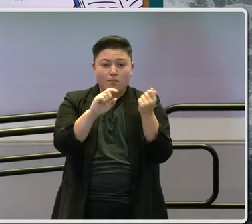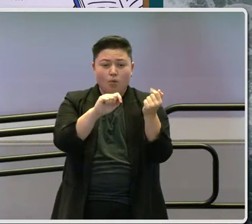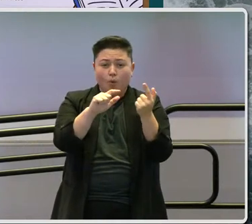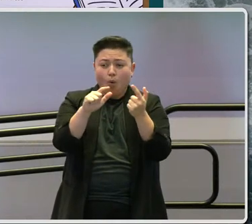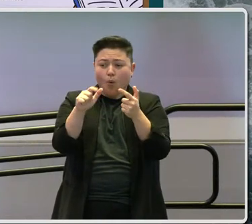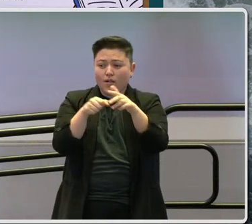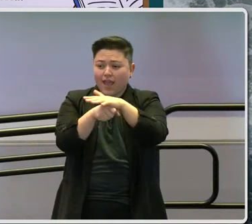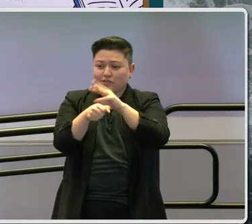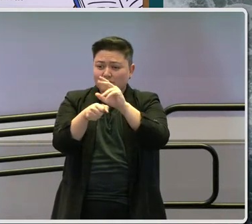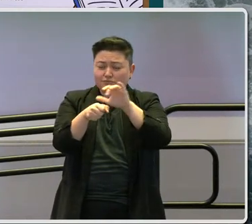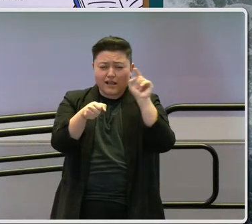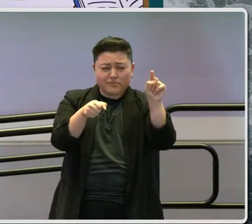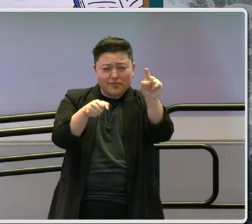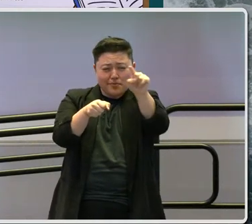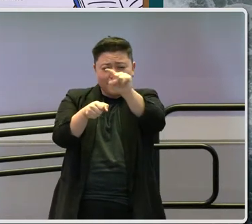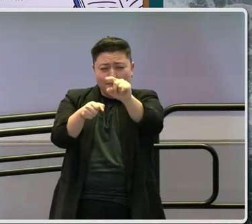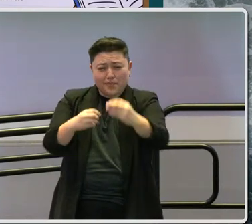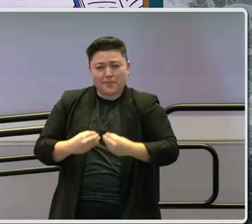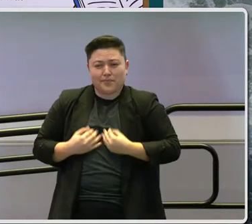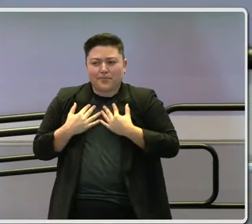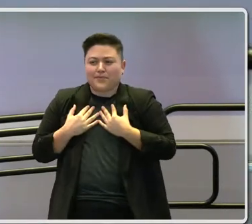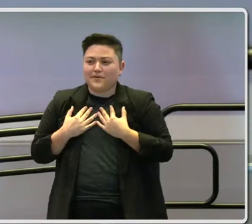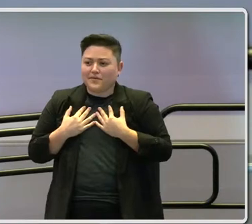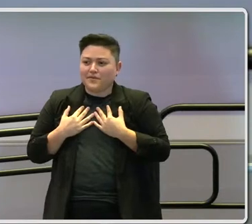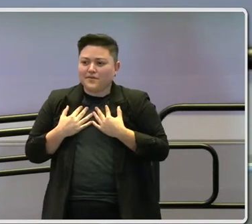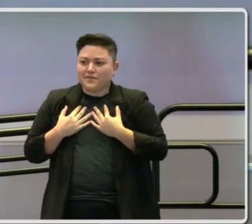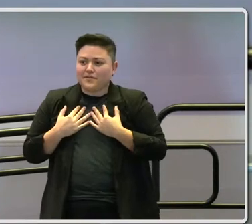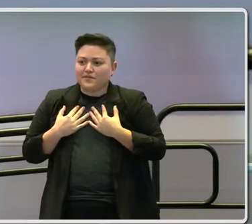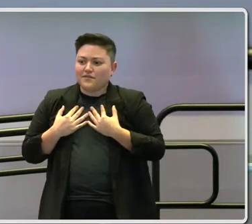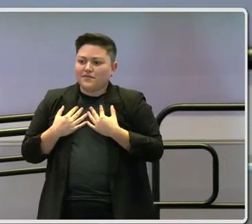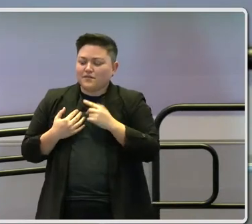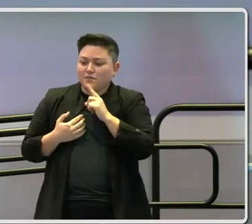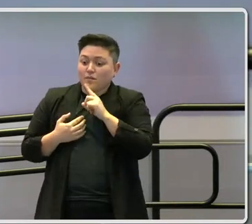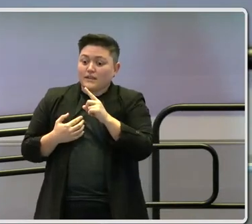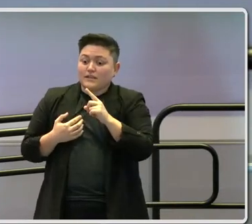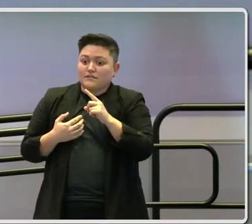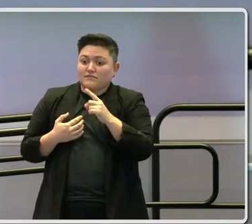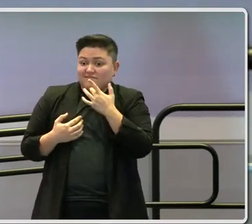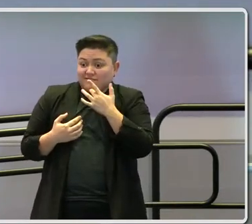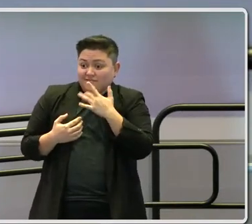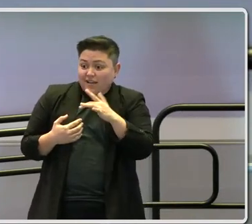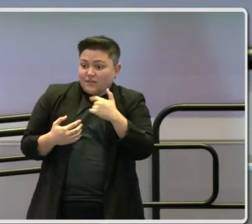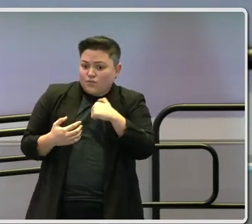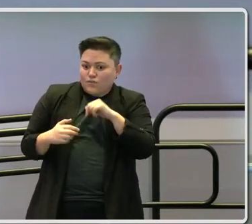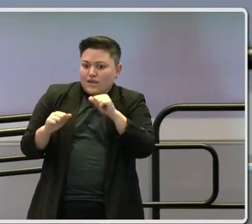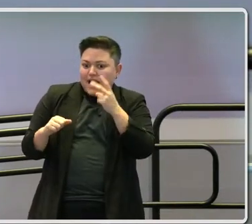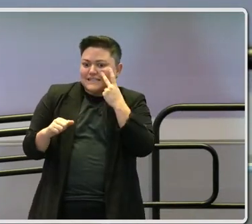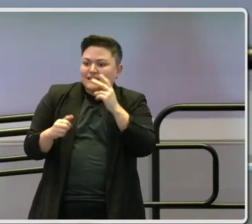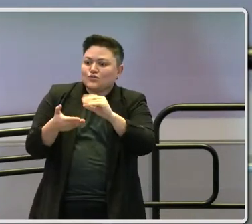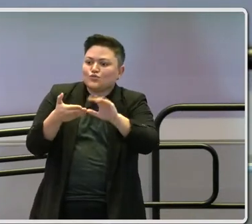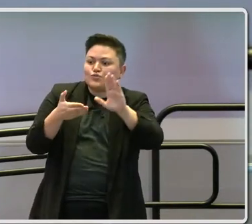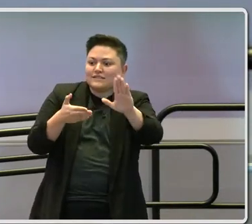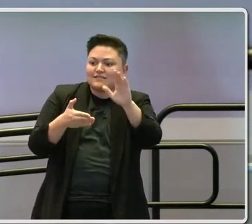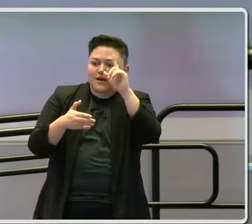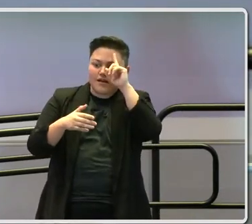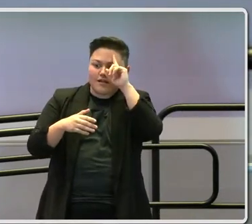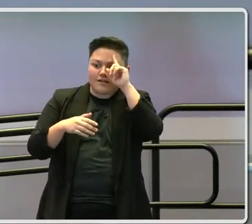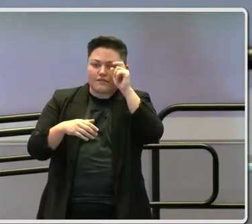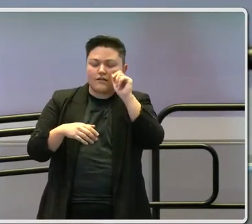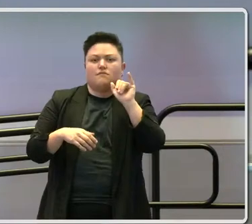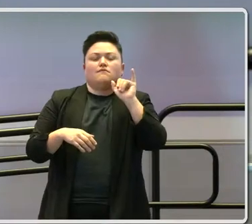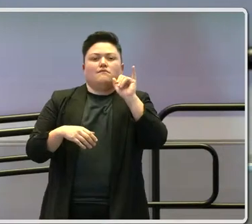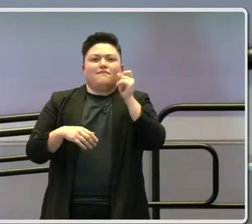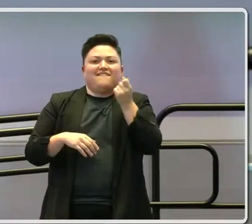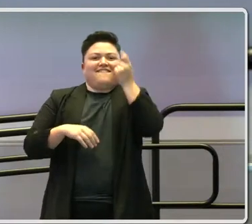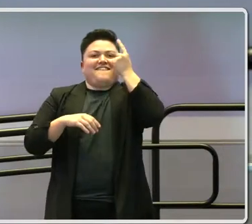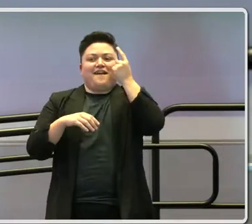campus. Collectively, we witness students' discoveries in the building of their confidence and their